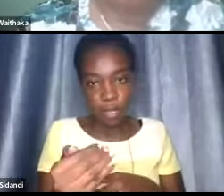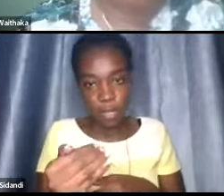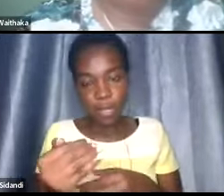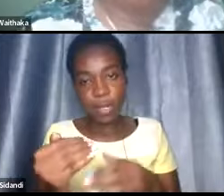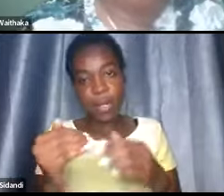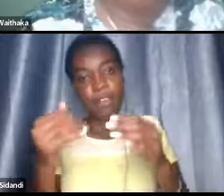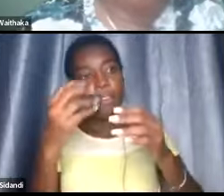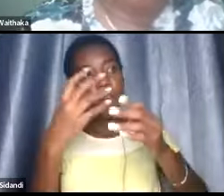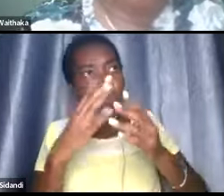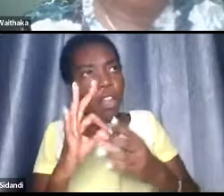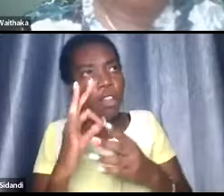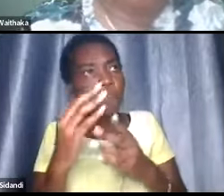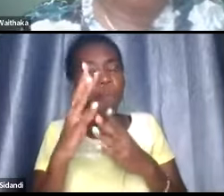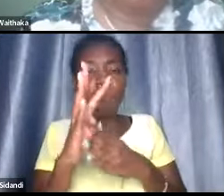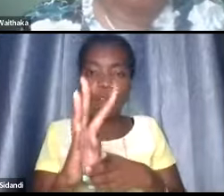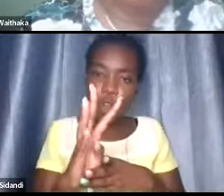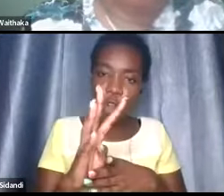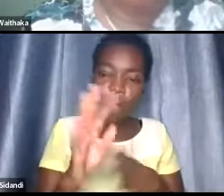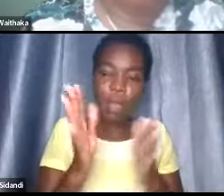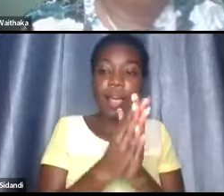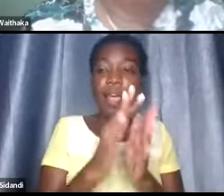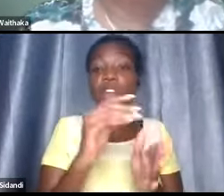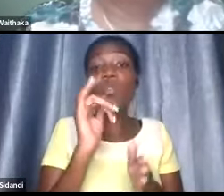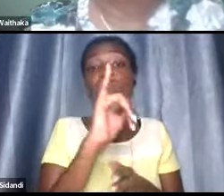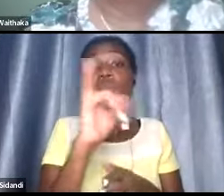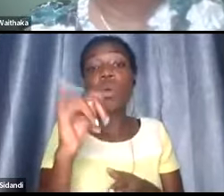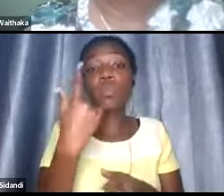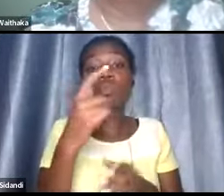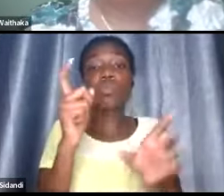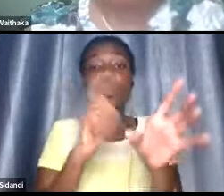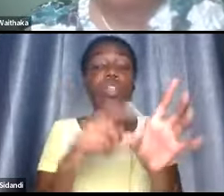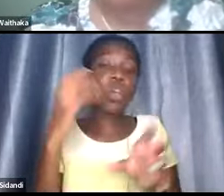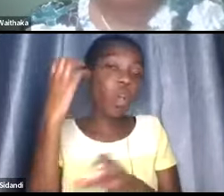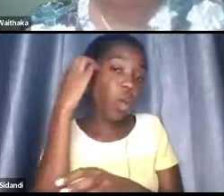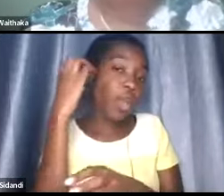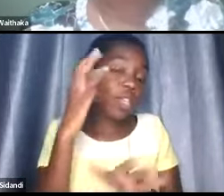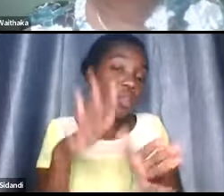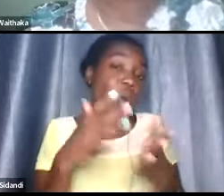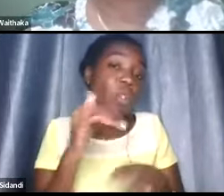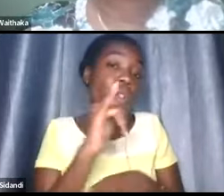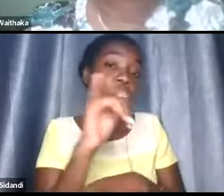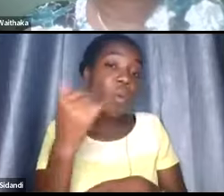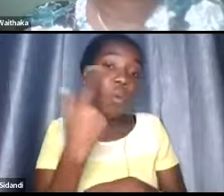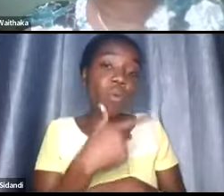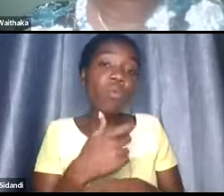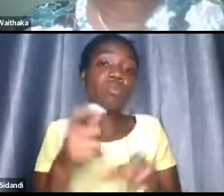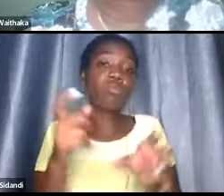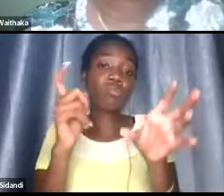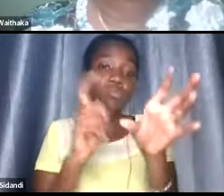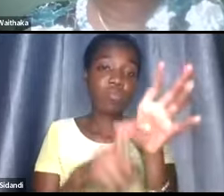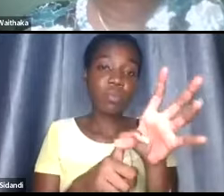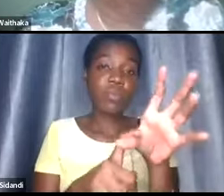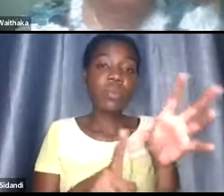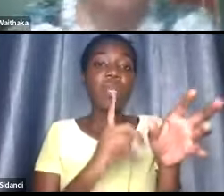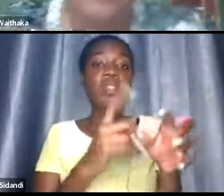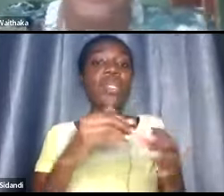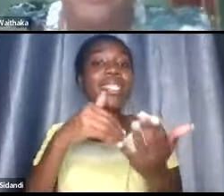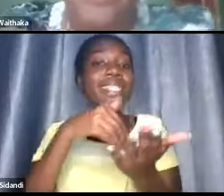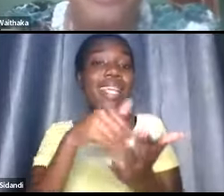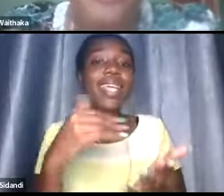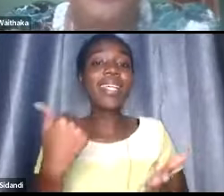3, Form 4, or the people who are joining colleges, or those who are in college and they're not too sure where they belong to. Please send them to us and we'll